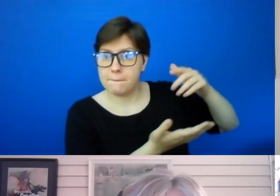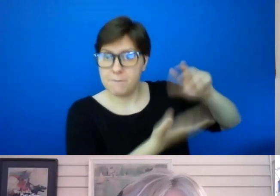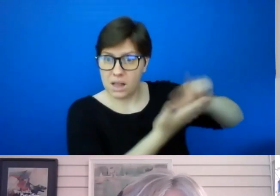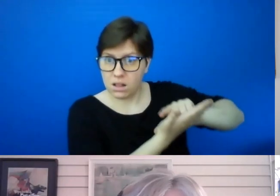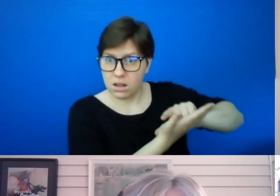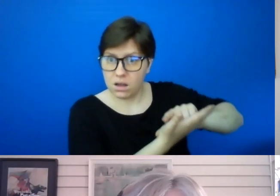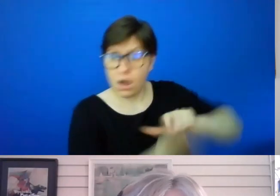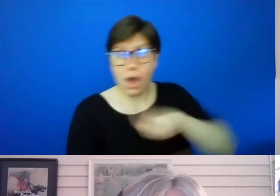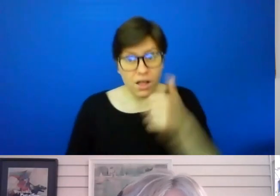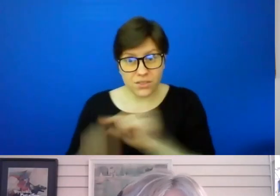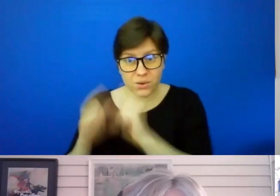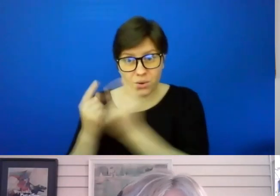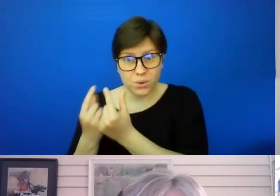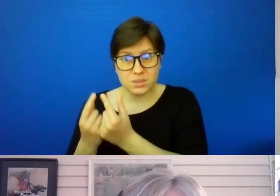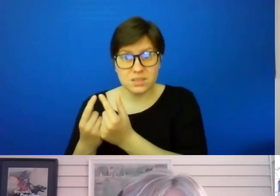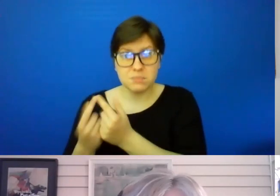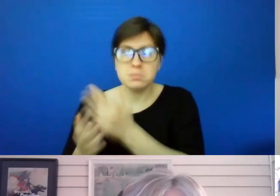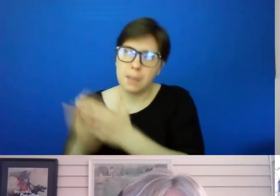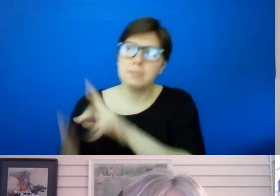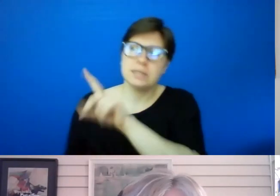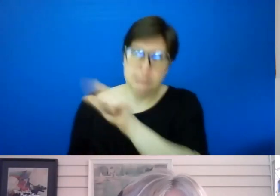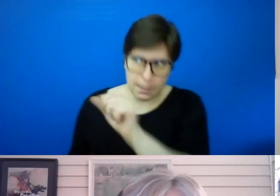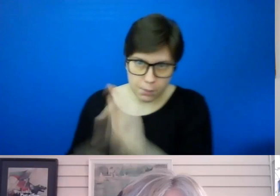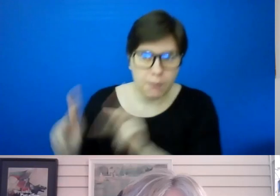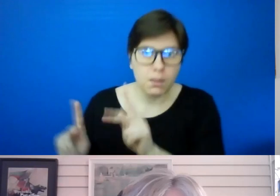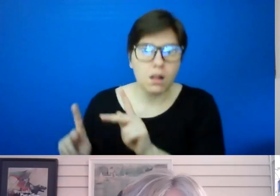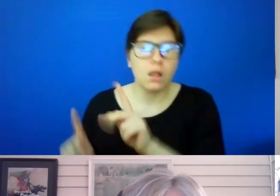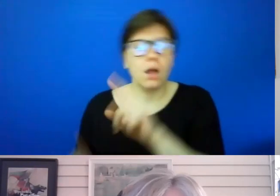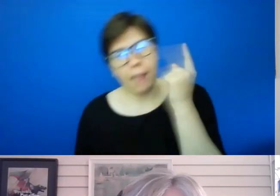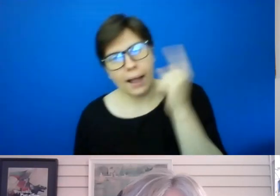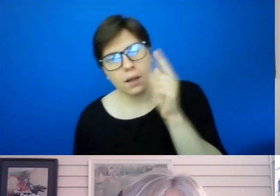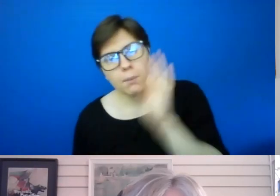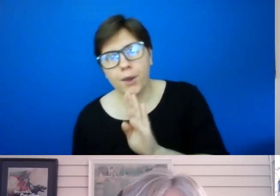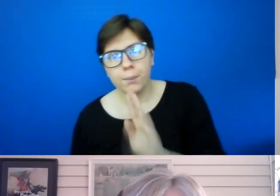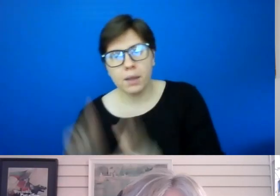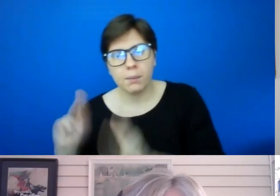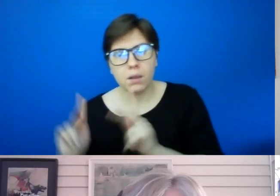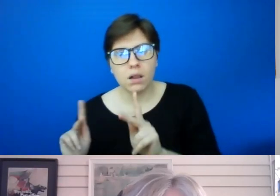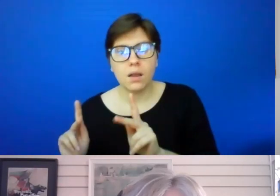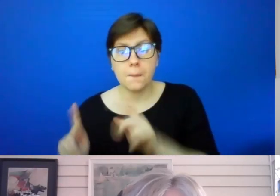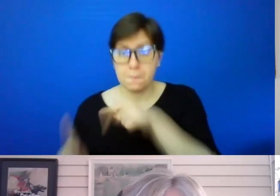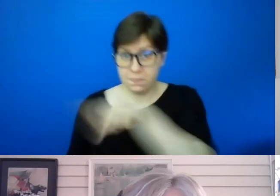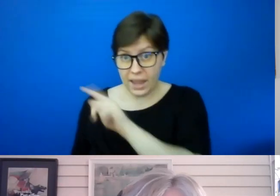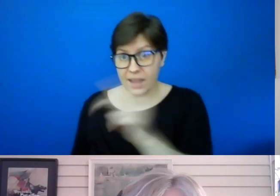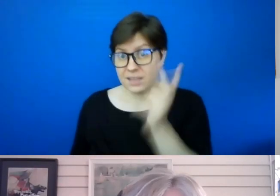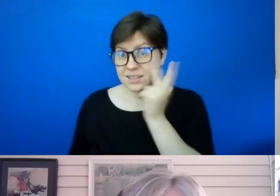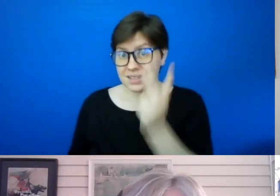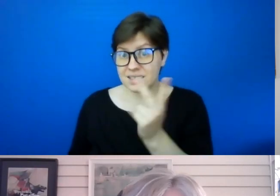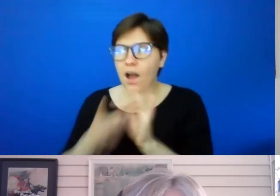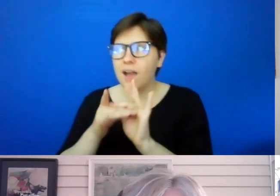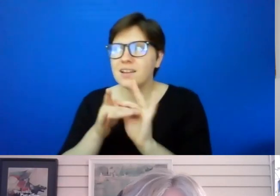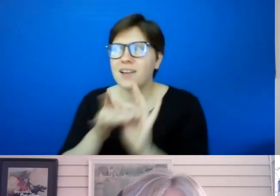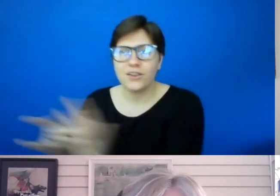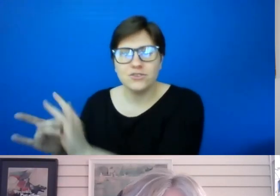groups, some disabled people, Black and brown people, they see connection